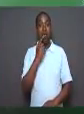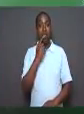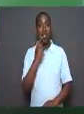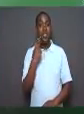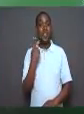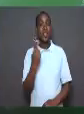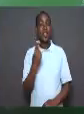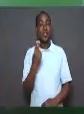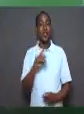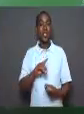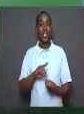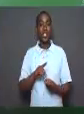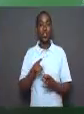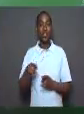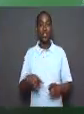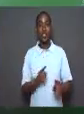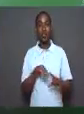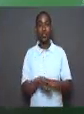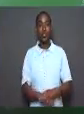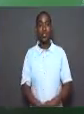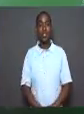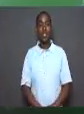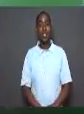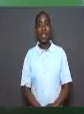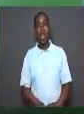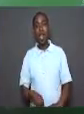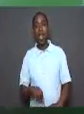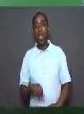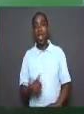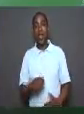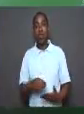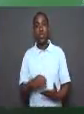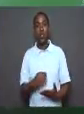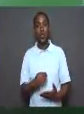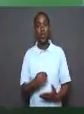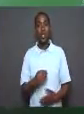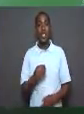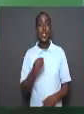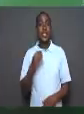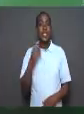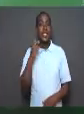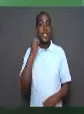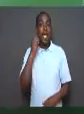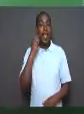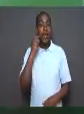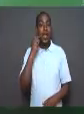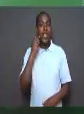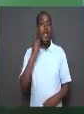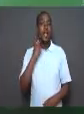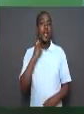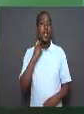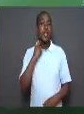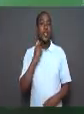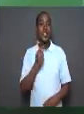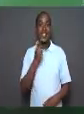digestive system. We learned how the salivary glands, teeth,